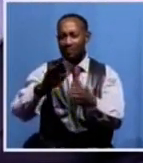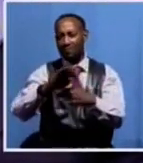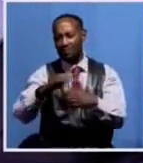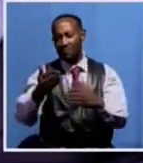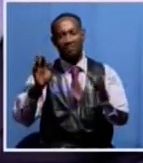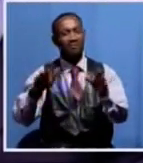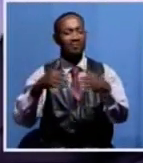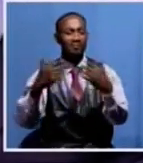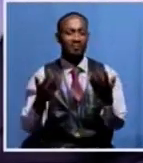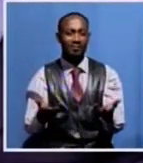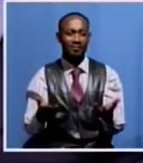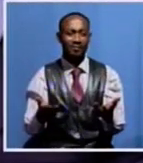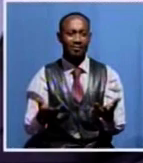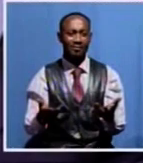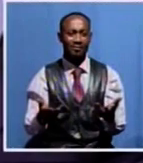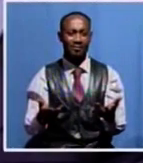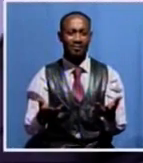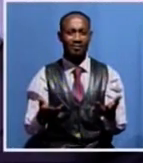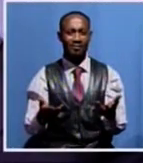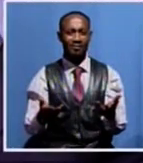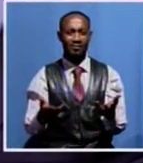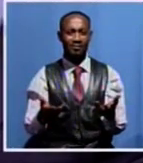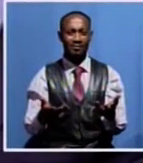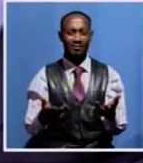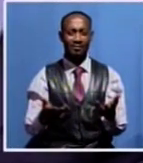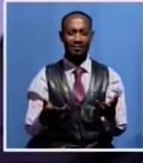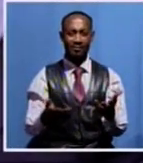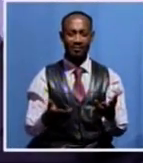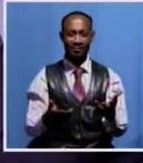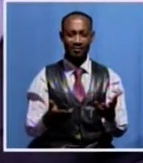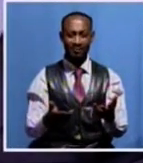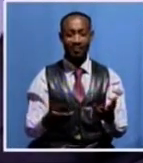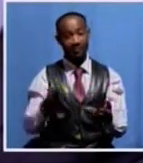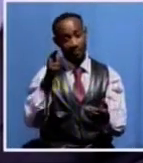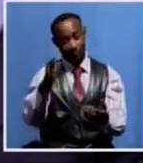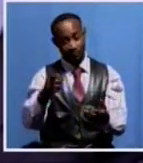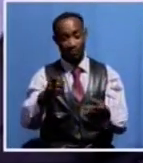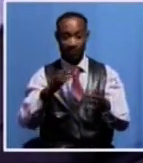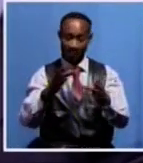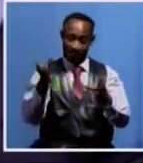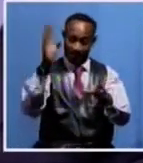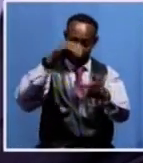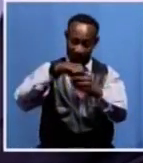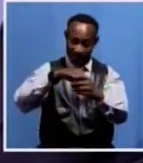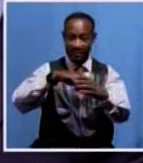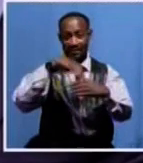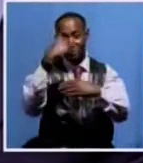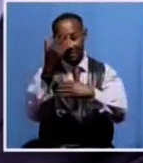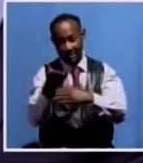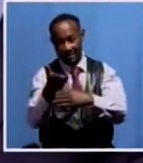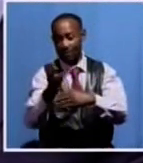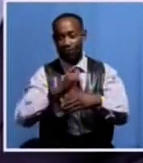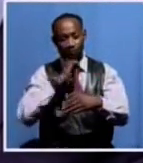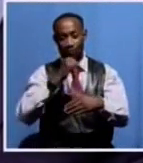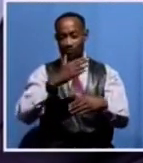any other, because you get an input and you have an output. So we were supposed to be refunding it. It's not our